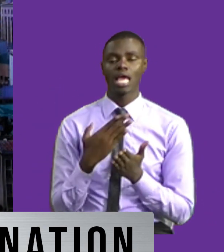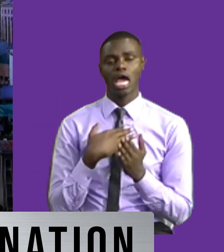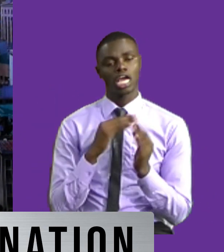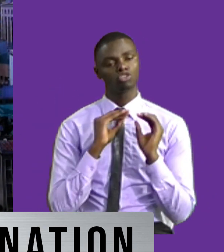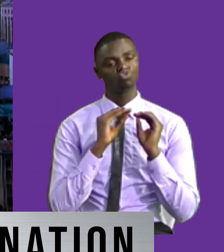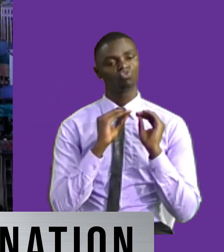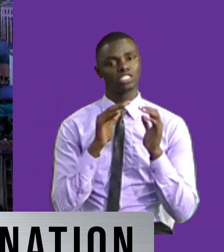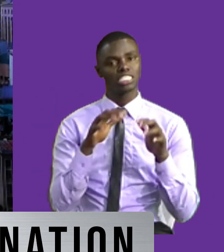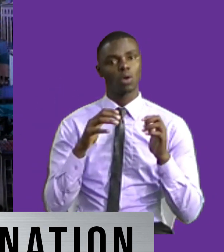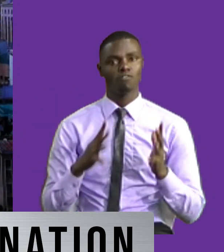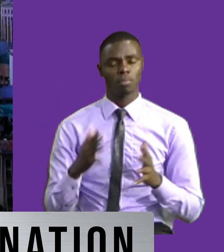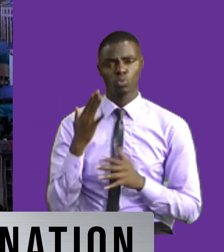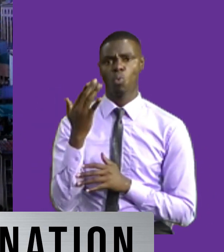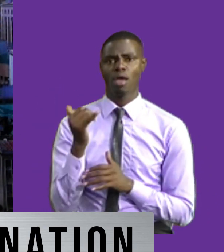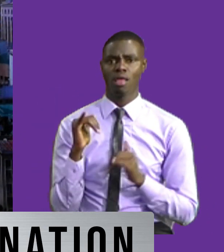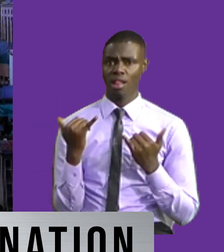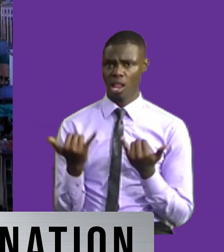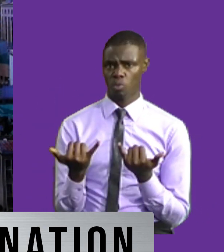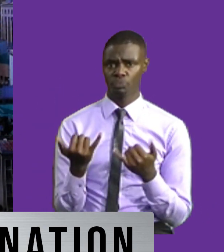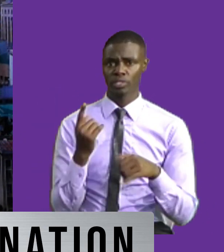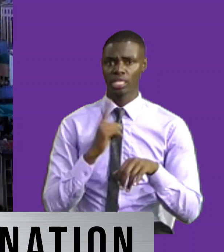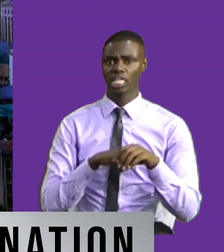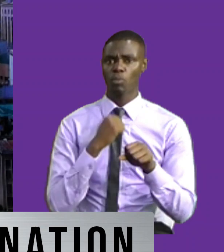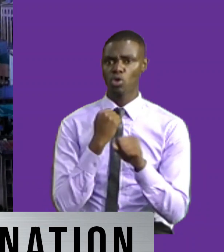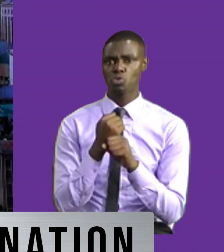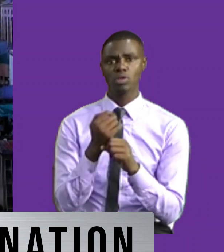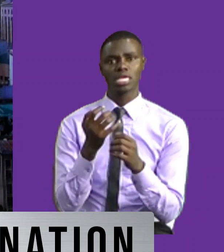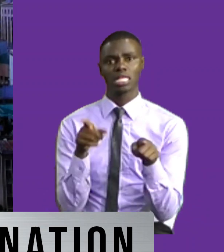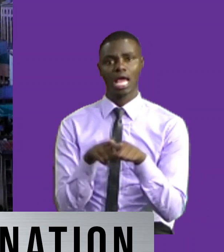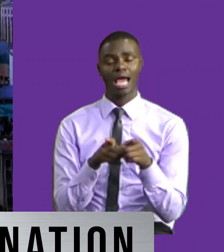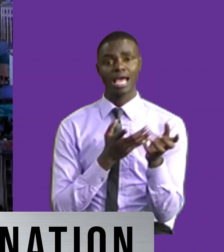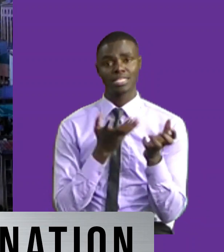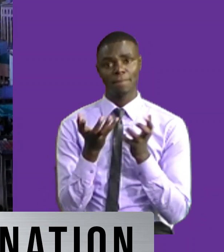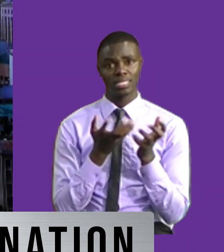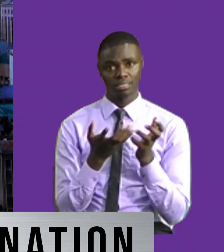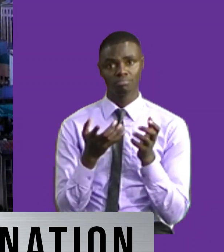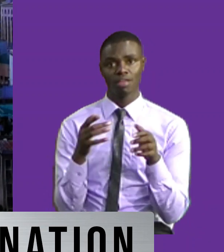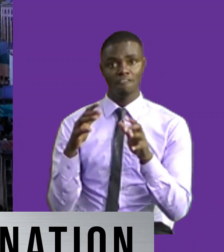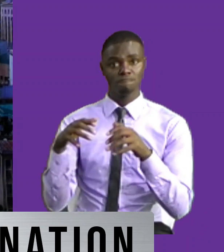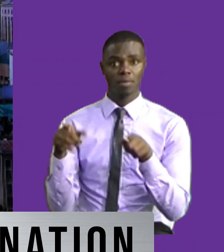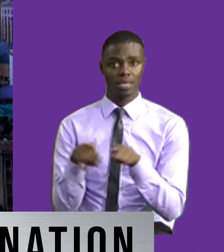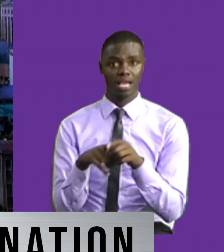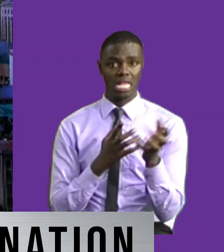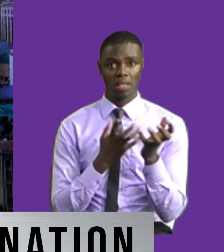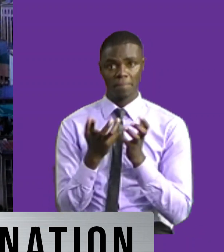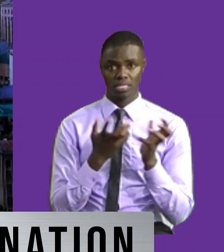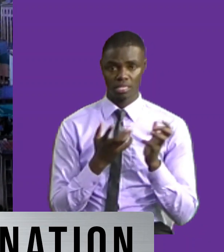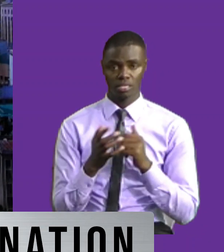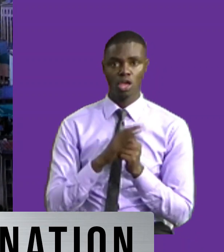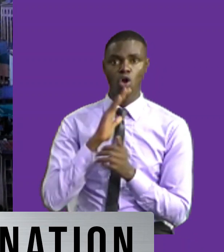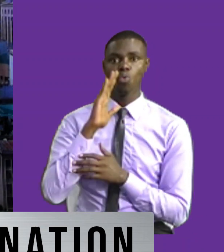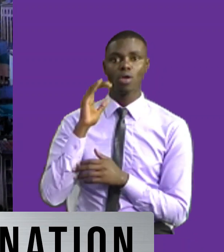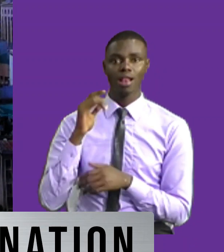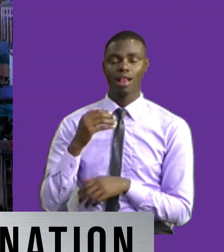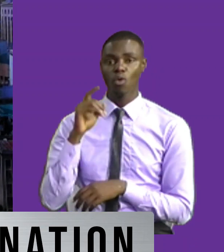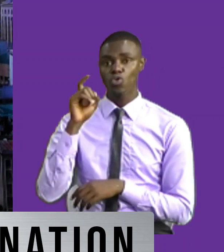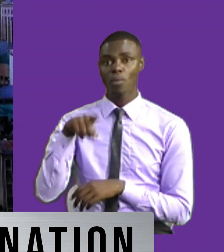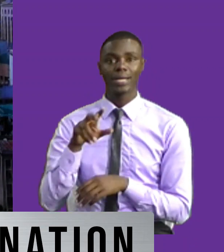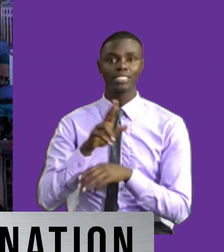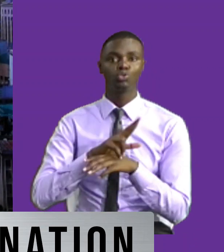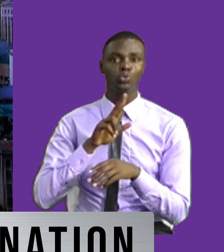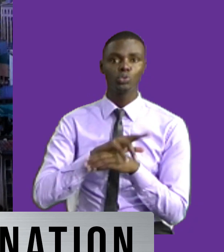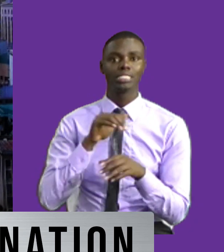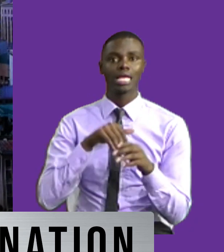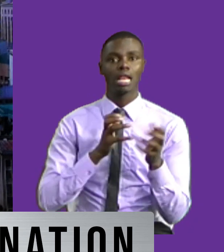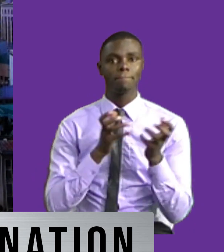educate our farmers, because now when you are doing it commercially, that is farming, you will have to spend in your